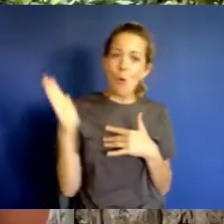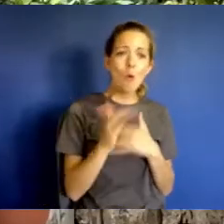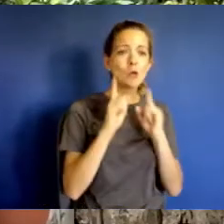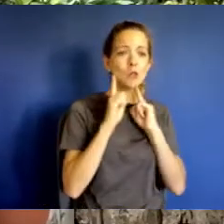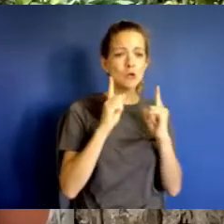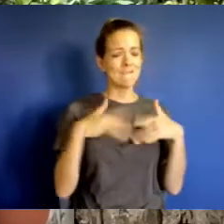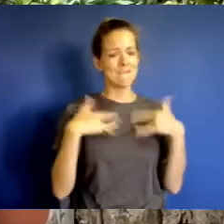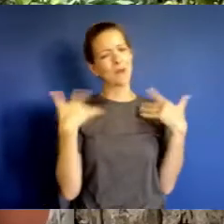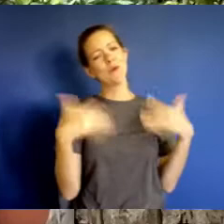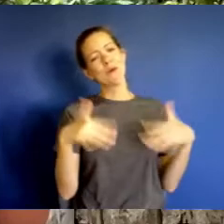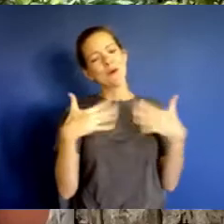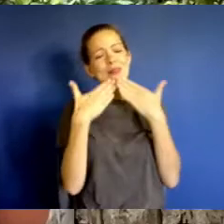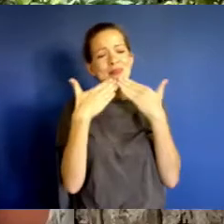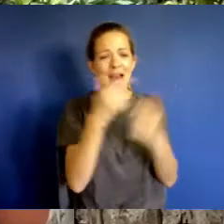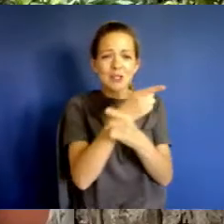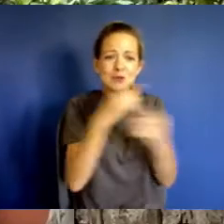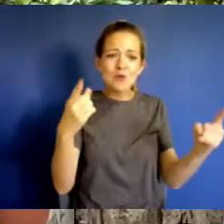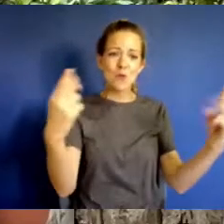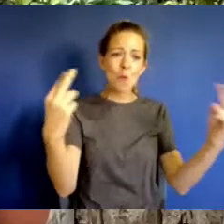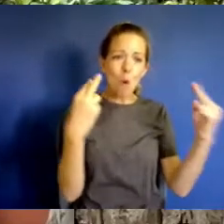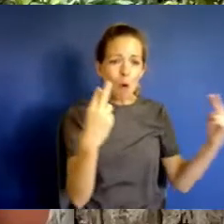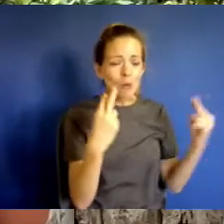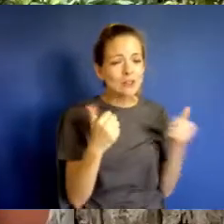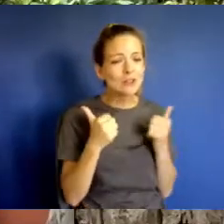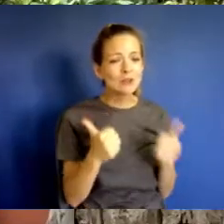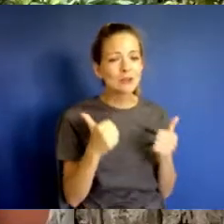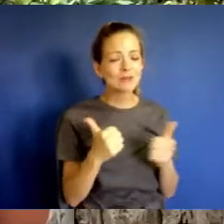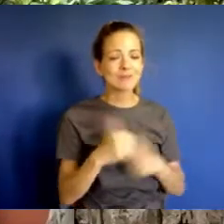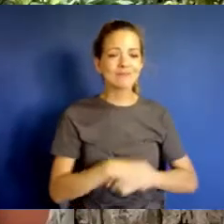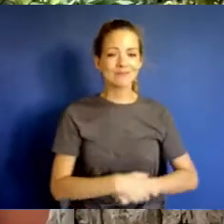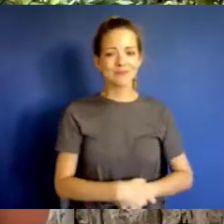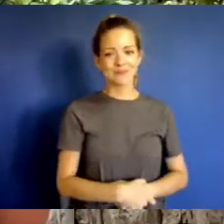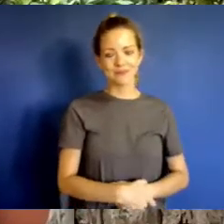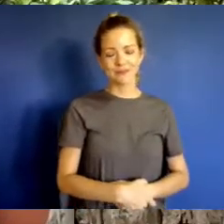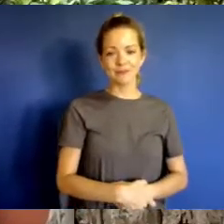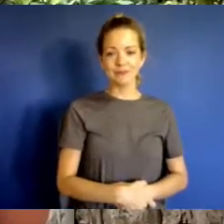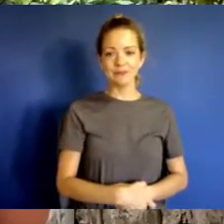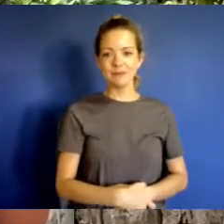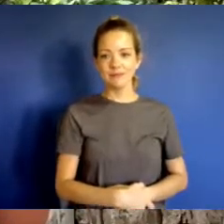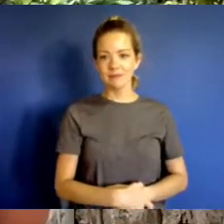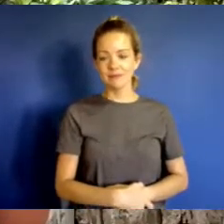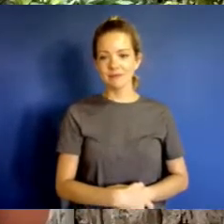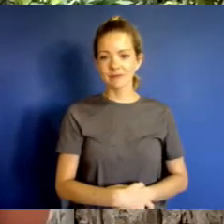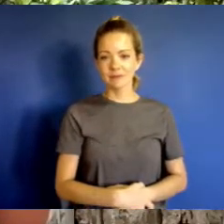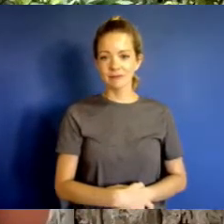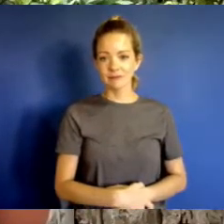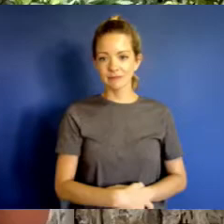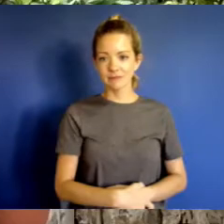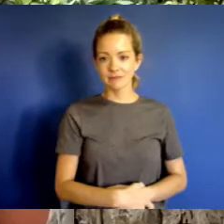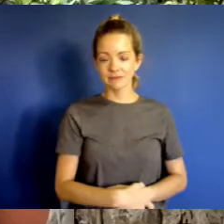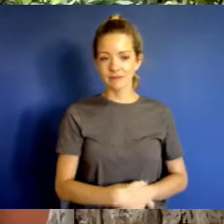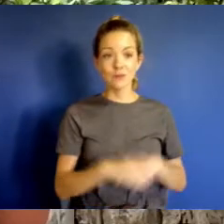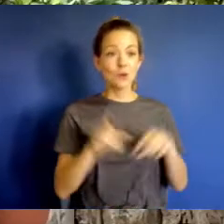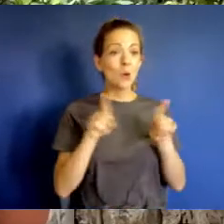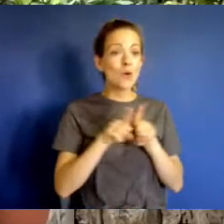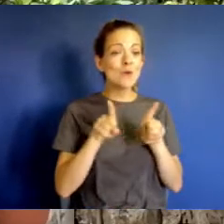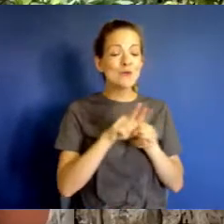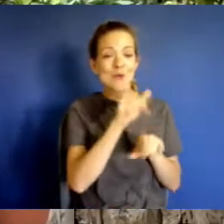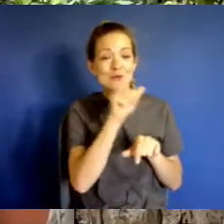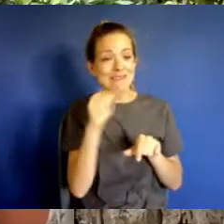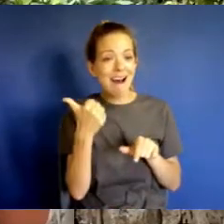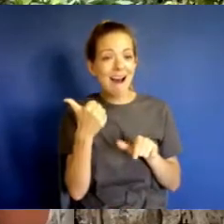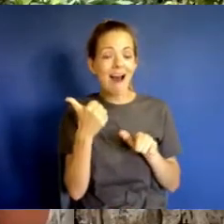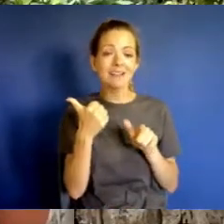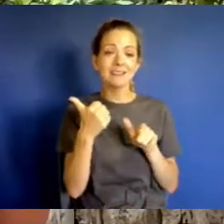amount of you who have tuned in. And what we've really loved is the fact that we can show everybody